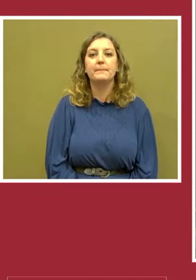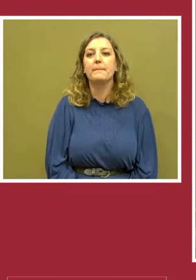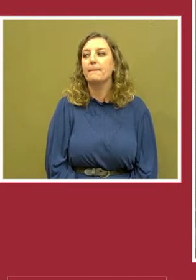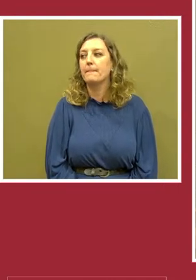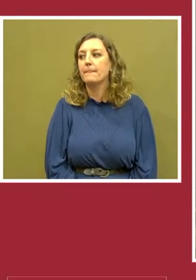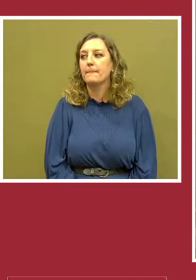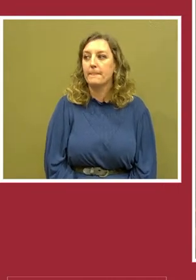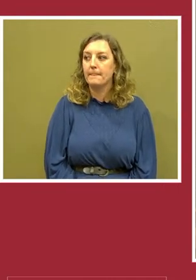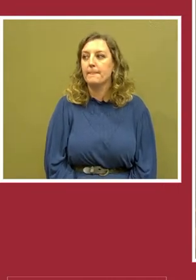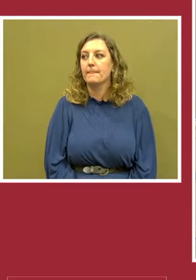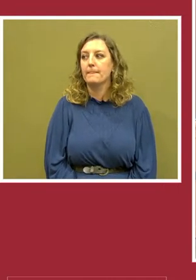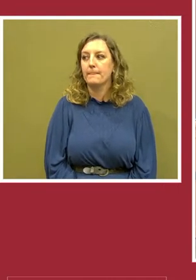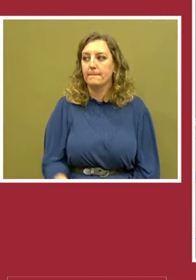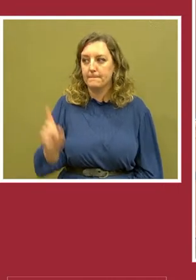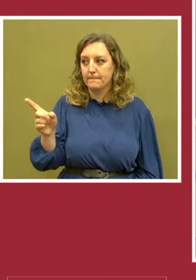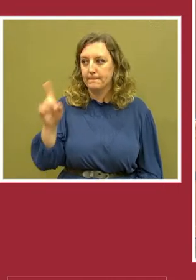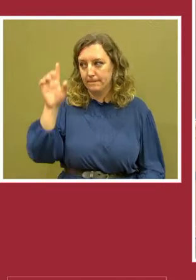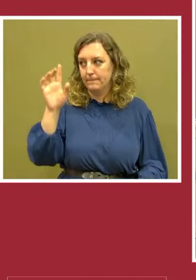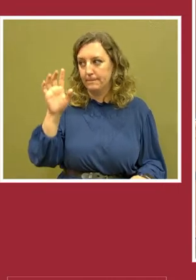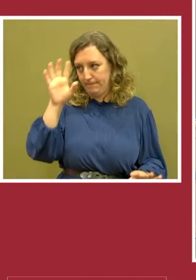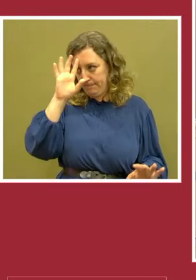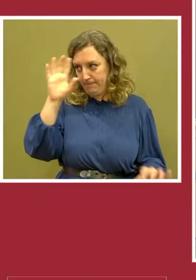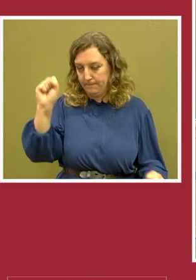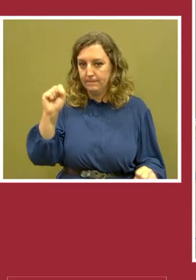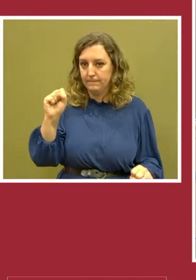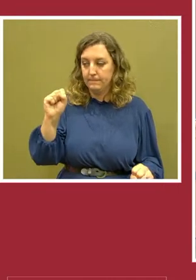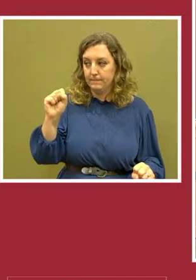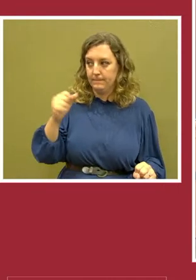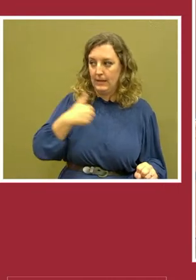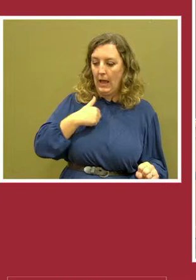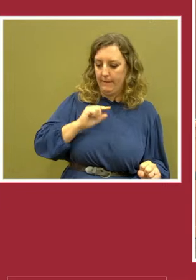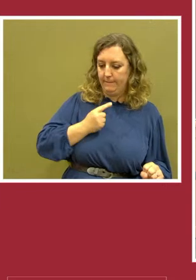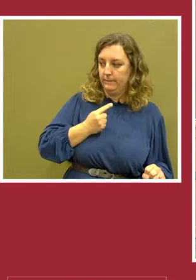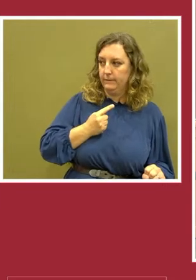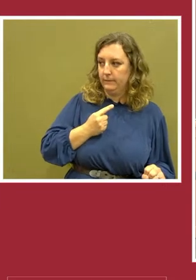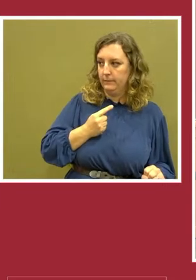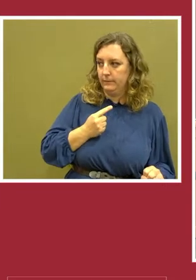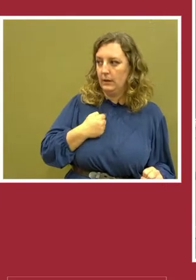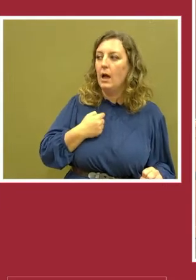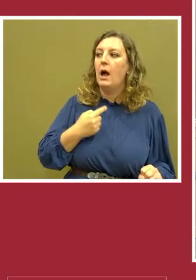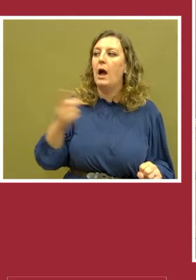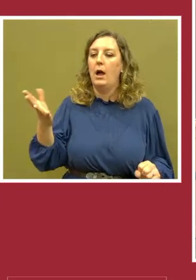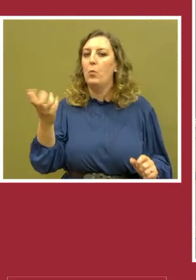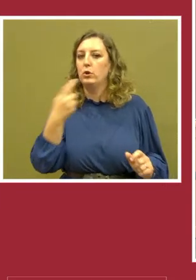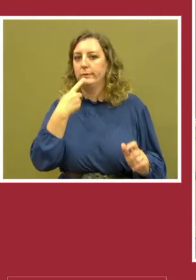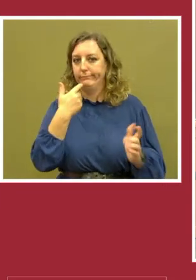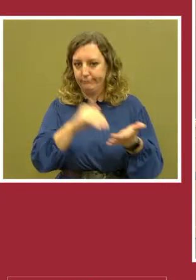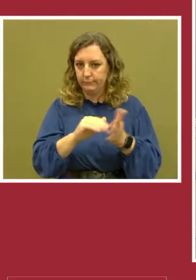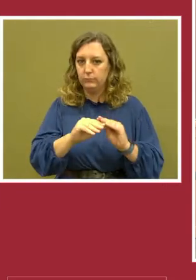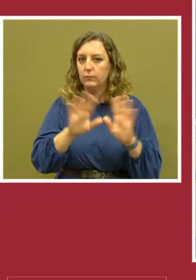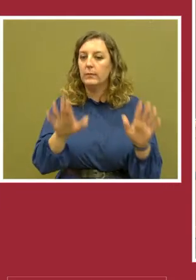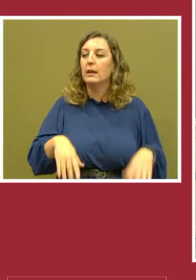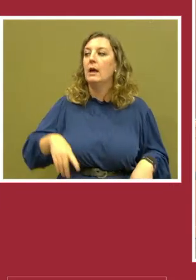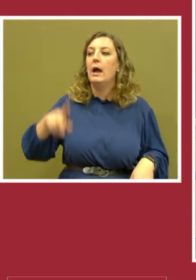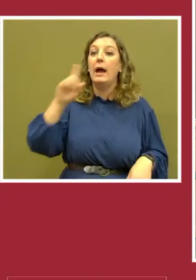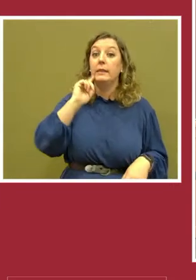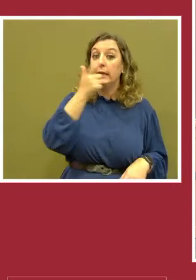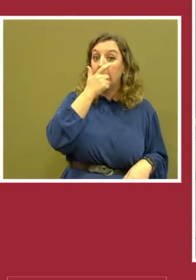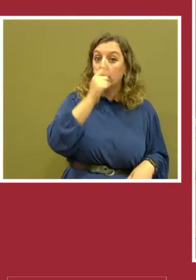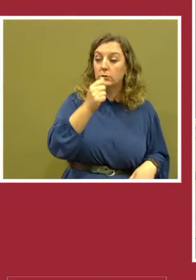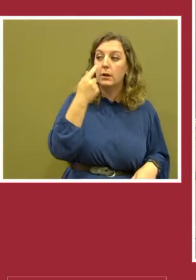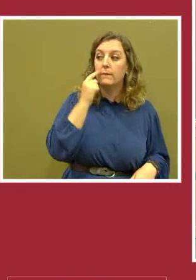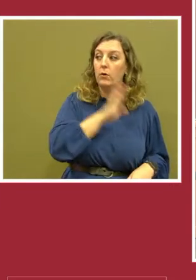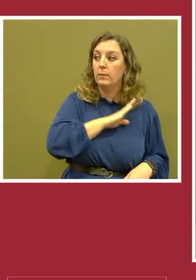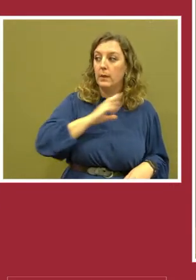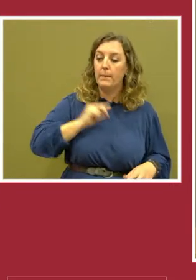I think so. Let me speak to that, and then I was going to just reframe a question. Okay. I think what it would be interesting from a